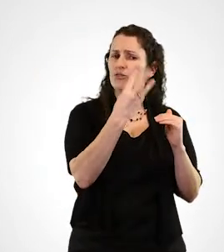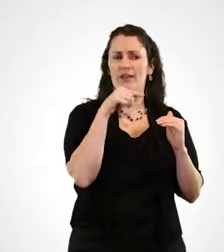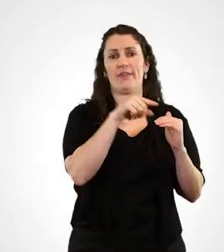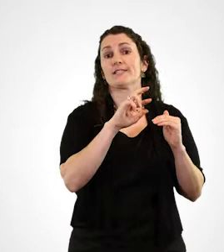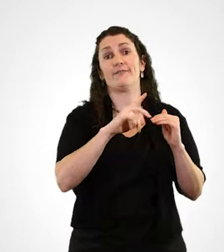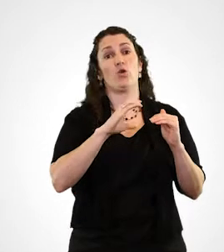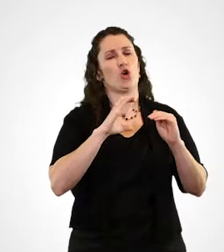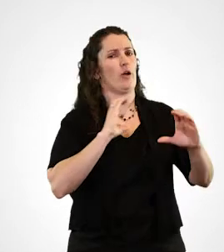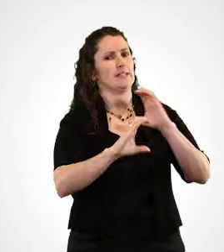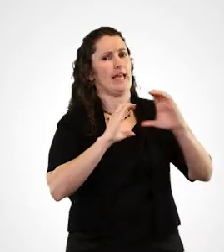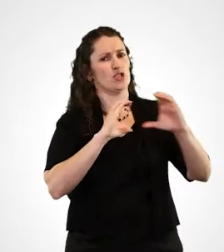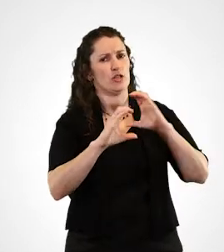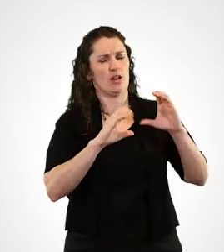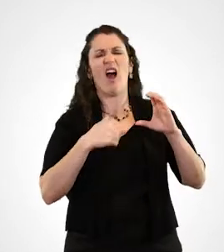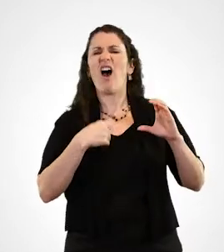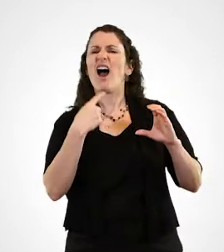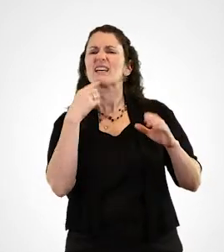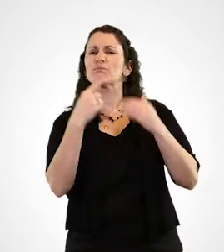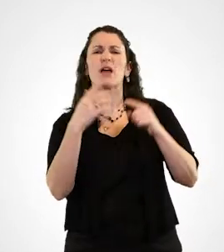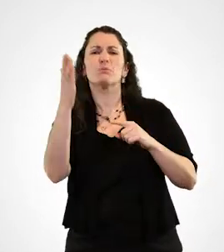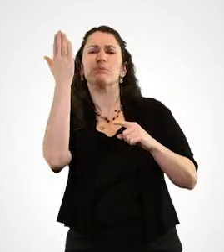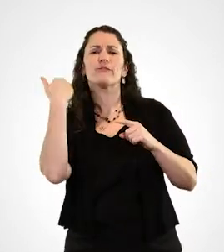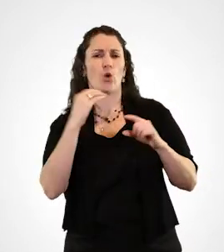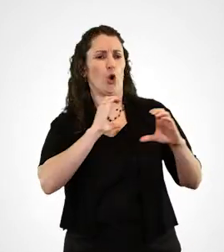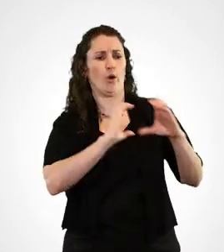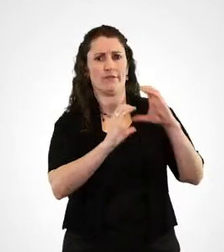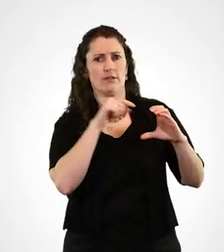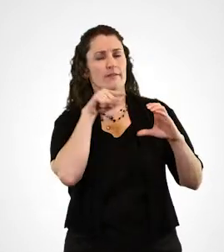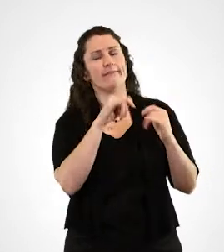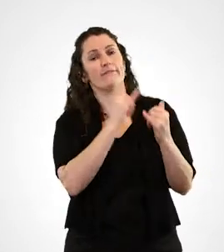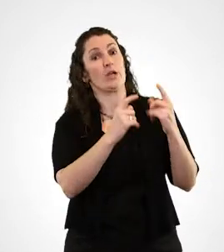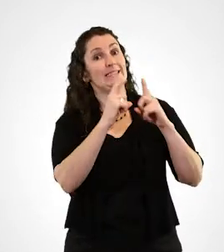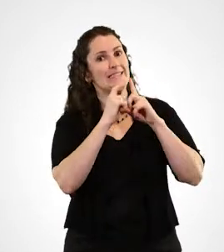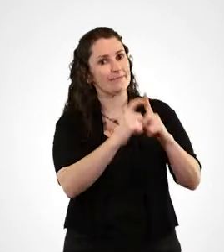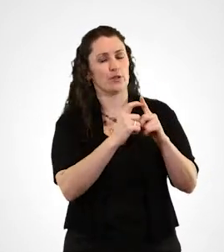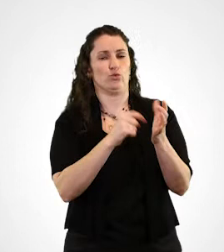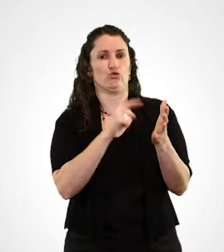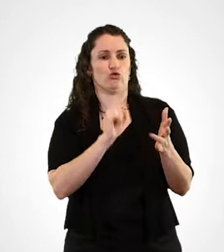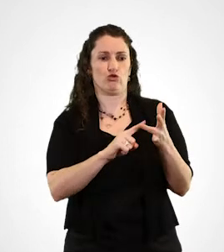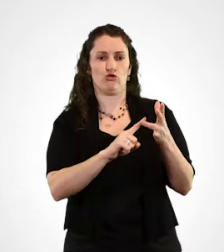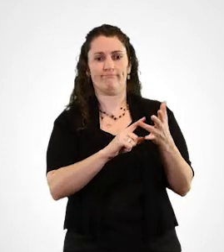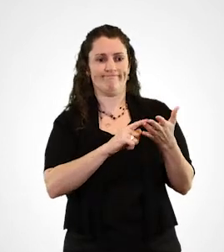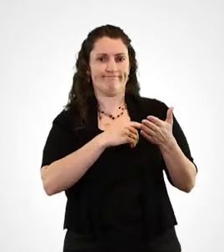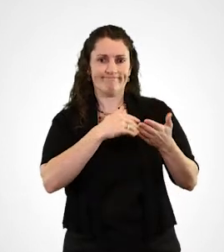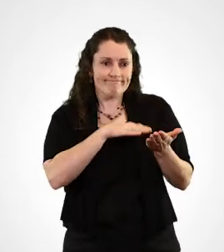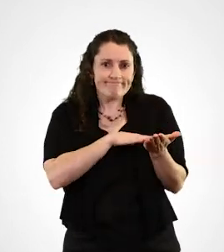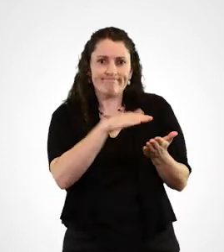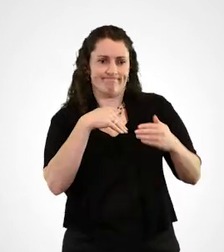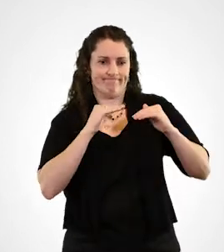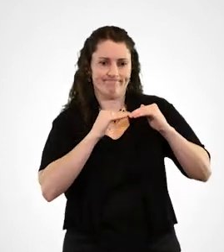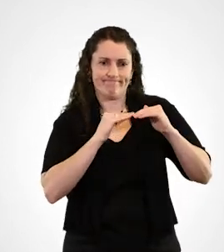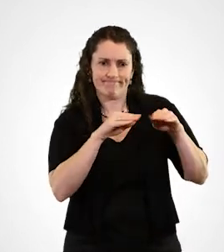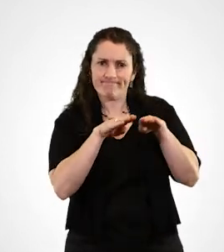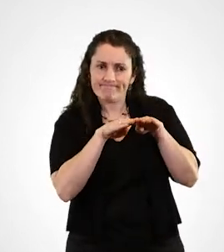you will remember, I told you that conversation is one of the more difficult areas to conduct. And so you could see we have the lowest